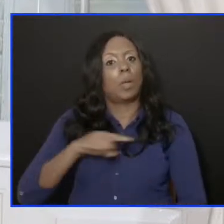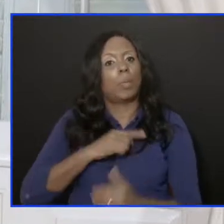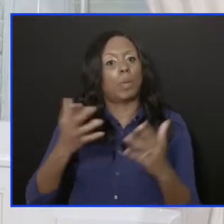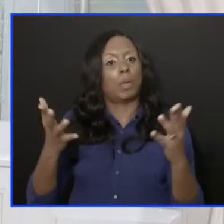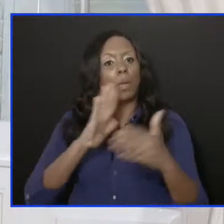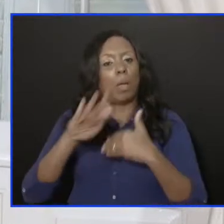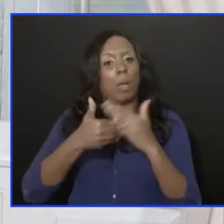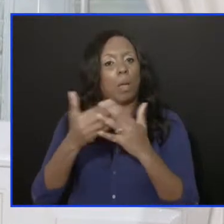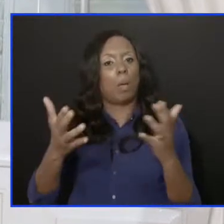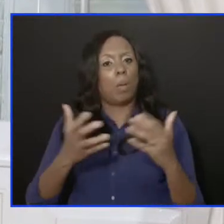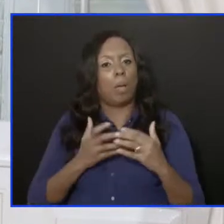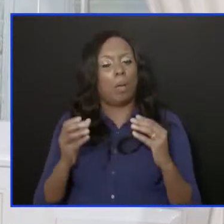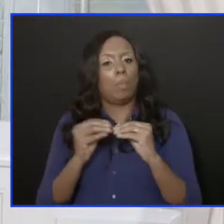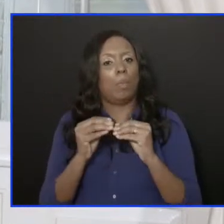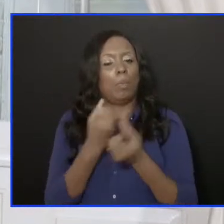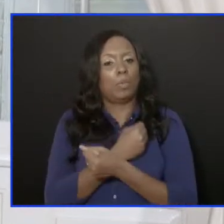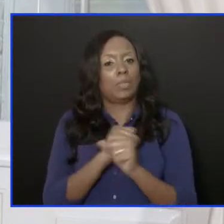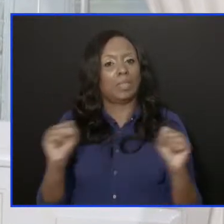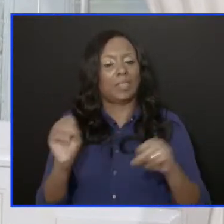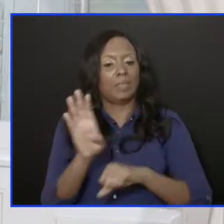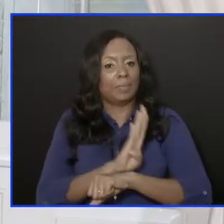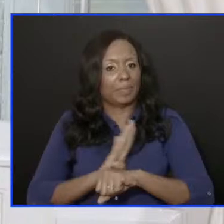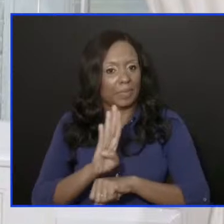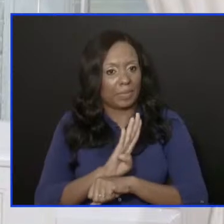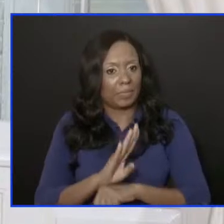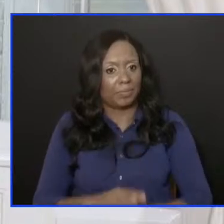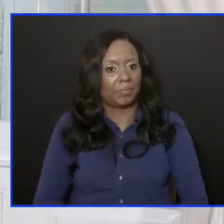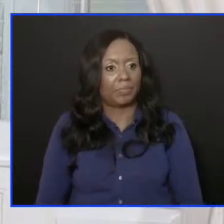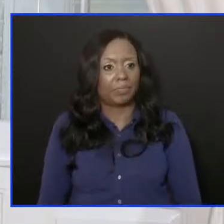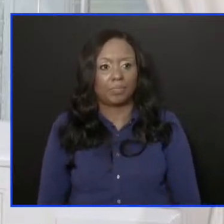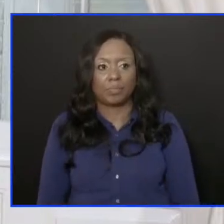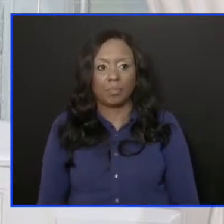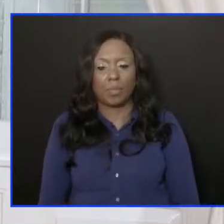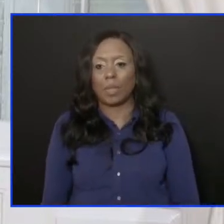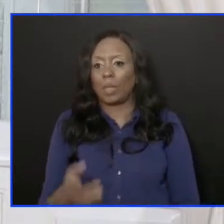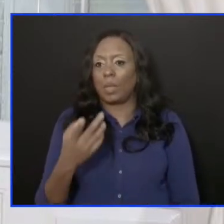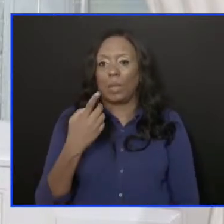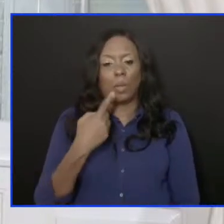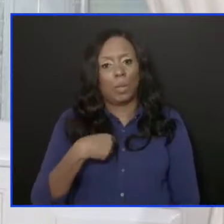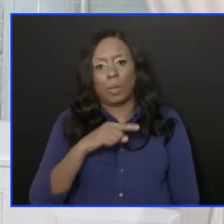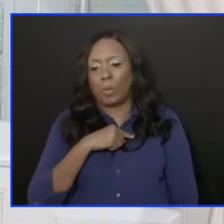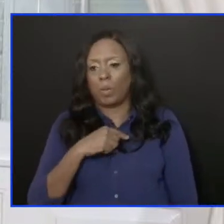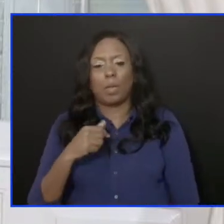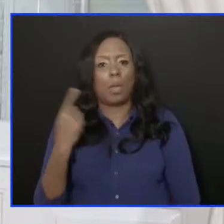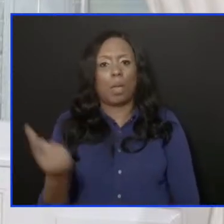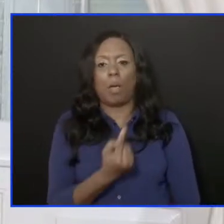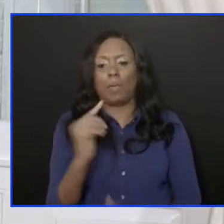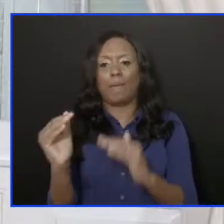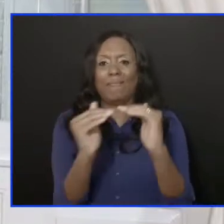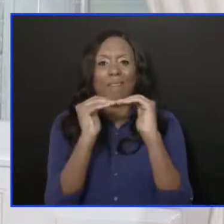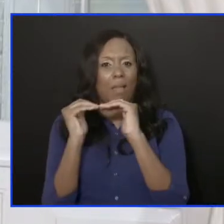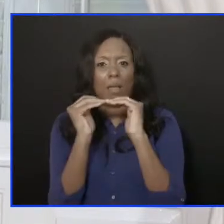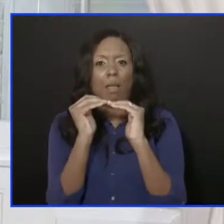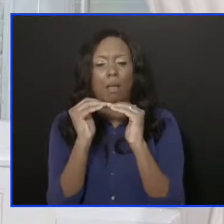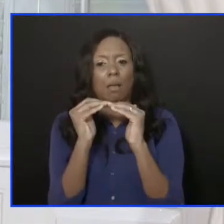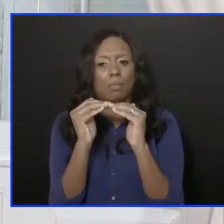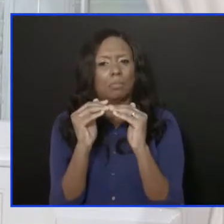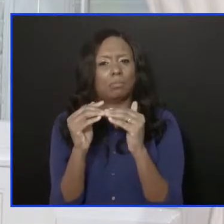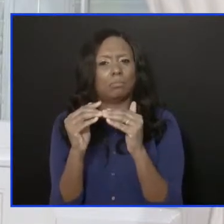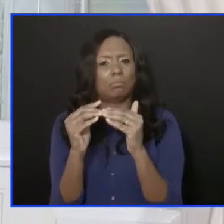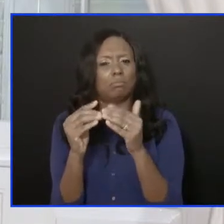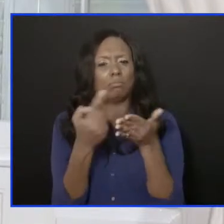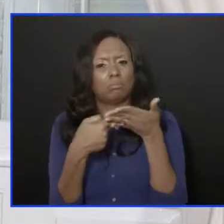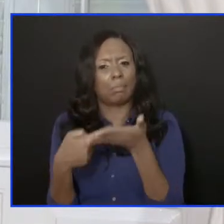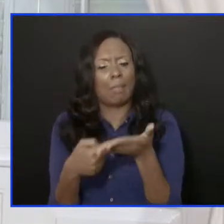safer Barbados. You're not disadvantaged in any way, and we will continue to have discussions